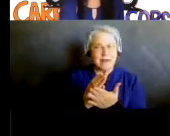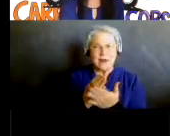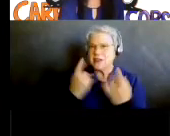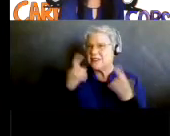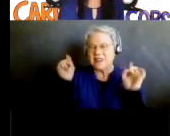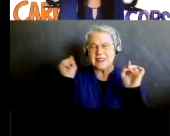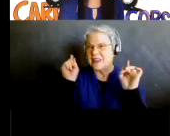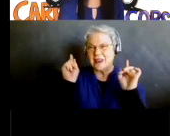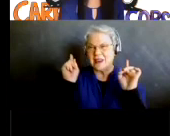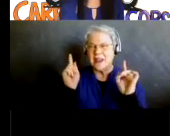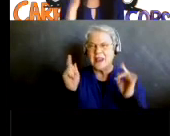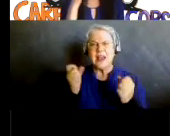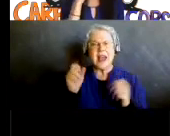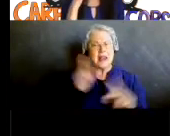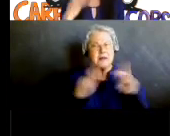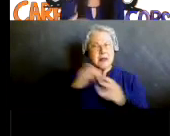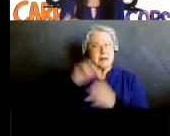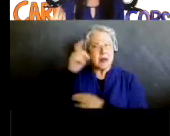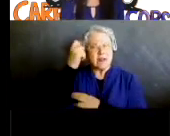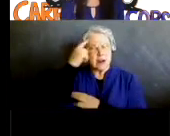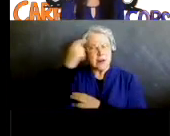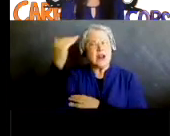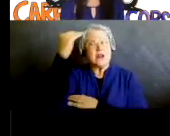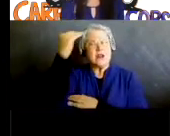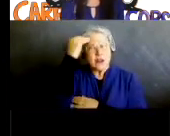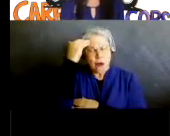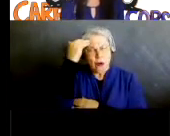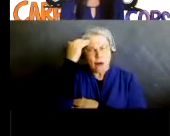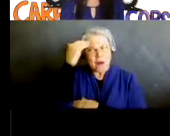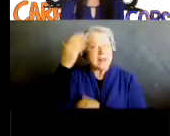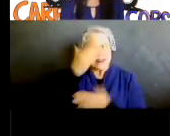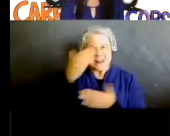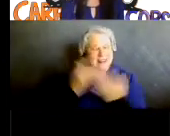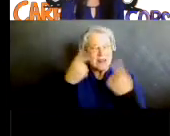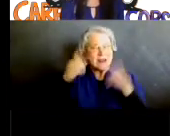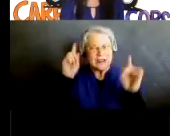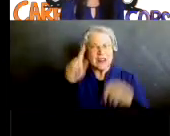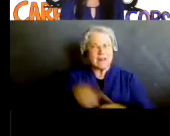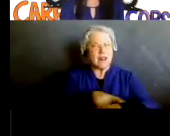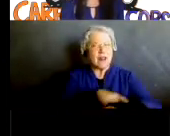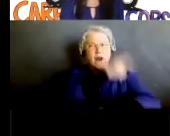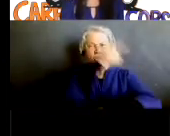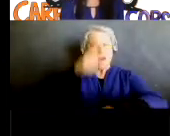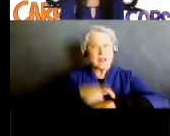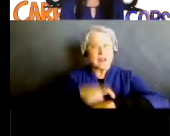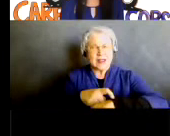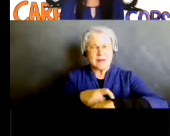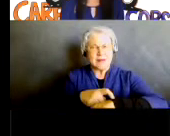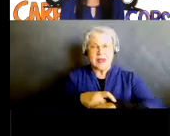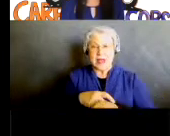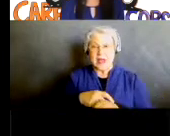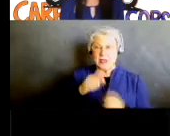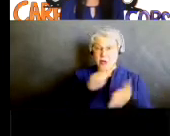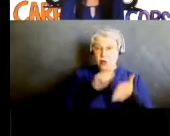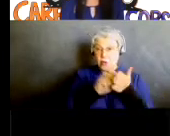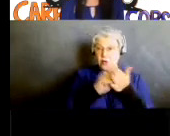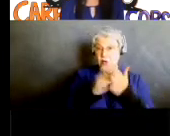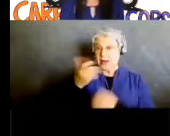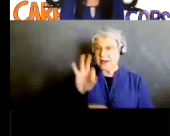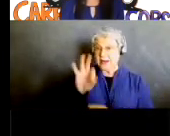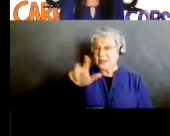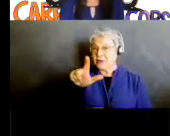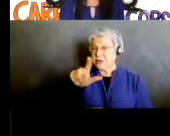in government have long known this. So as Labor Secretary James Davis notes in 1927, we couldn't stop